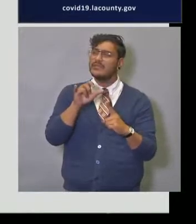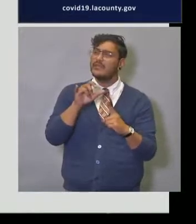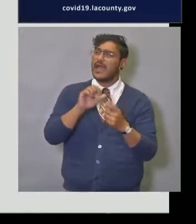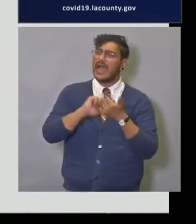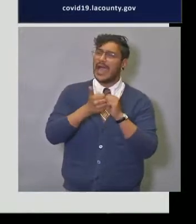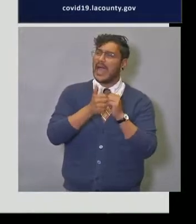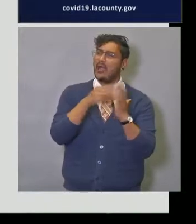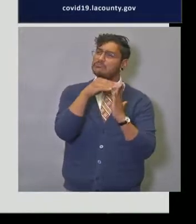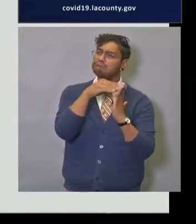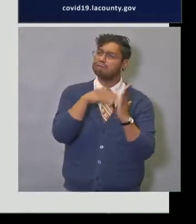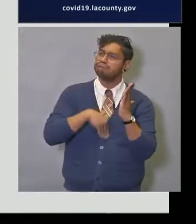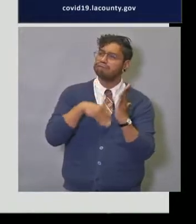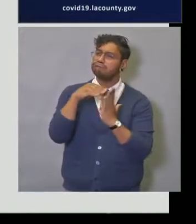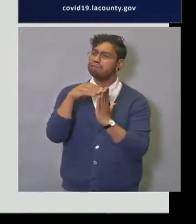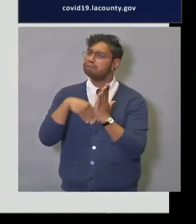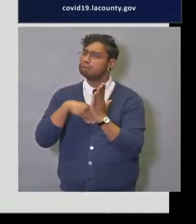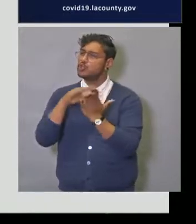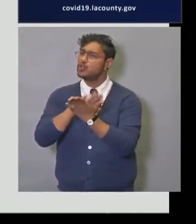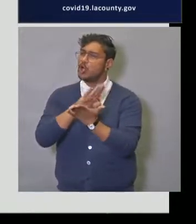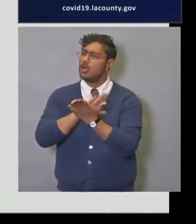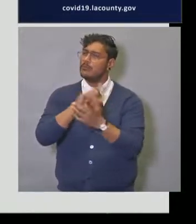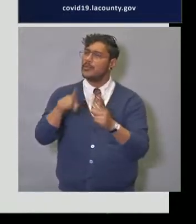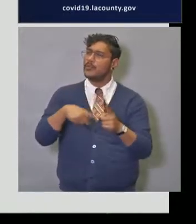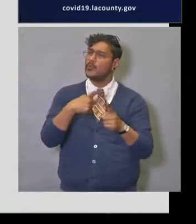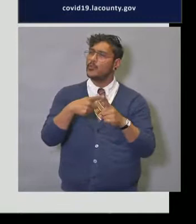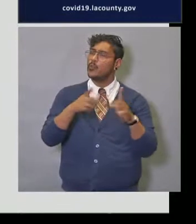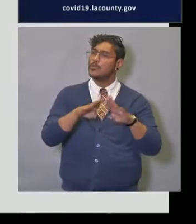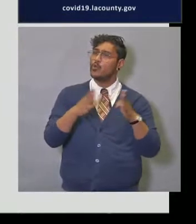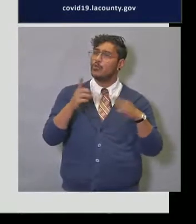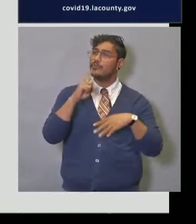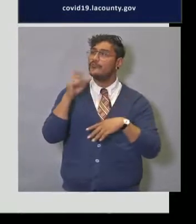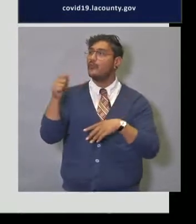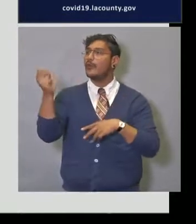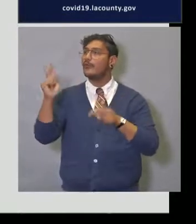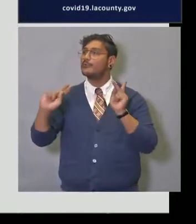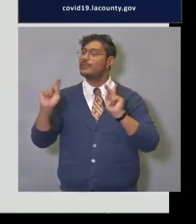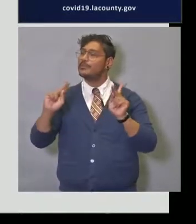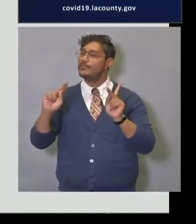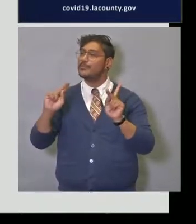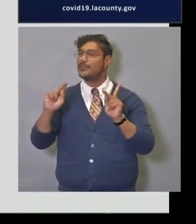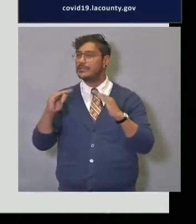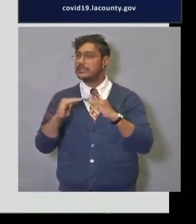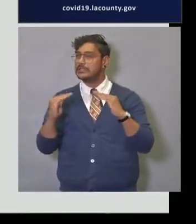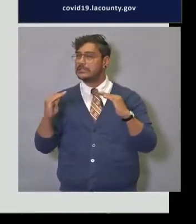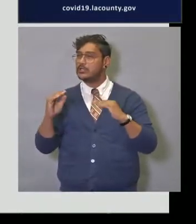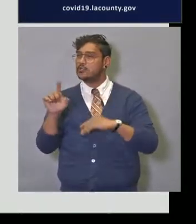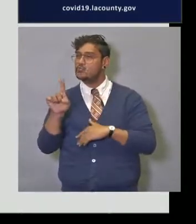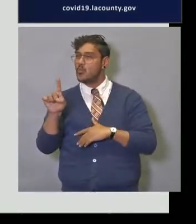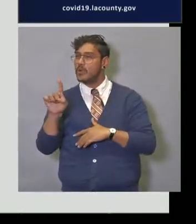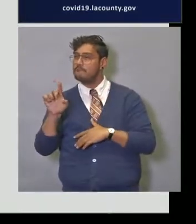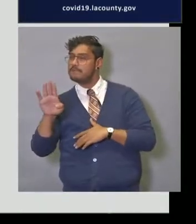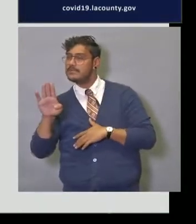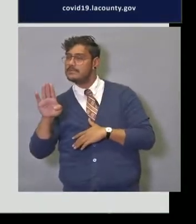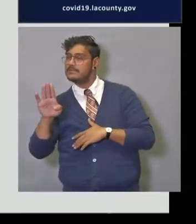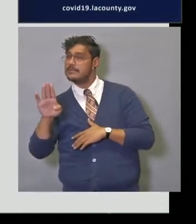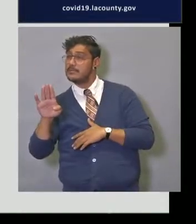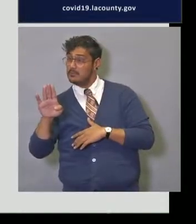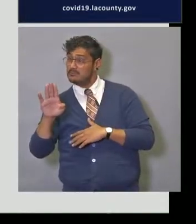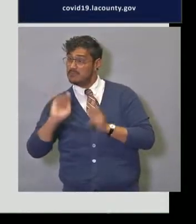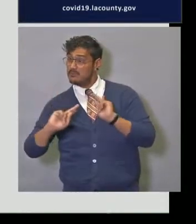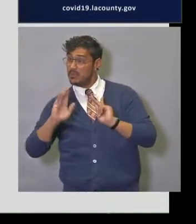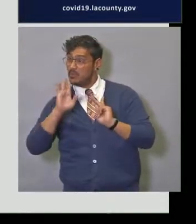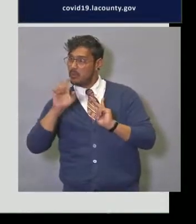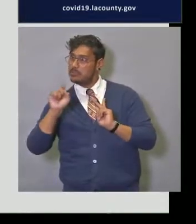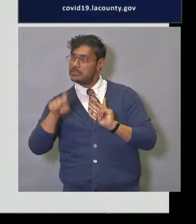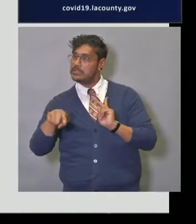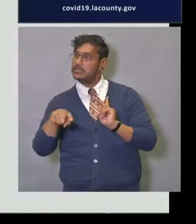will work once we open it up to other folks in the Tier 1B. Are people, going to have to prove